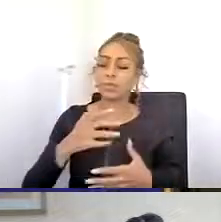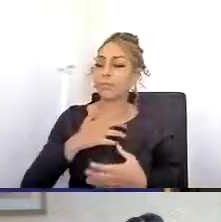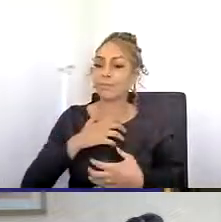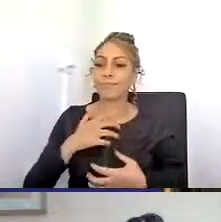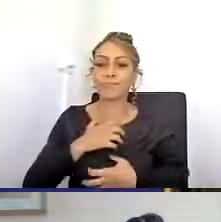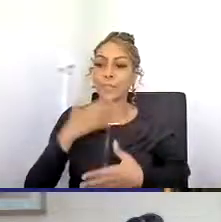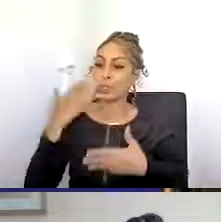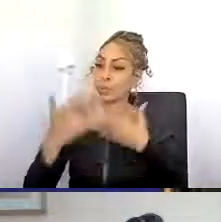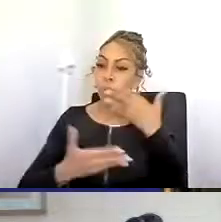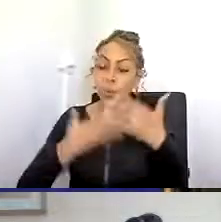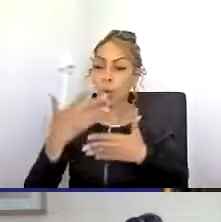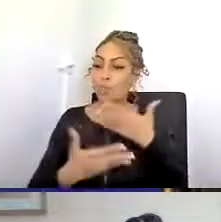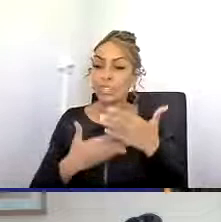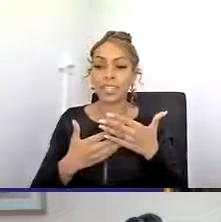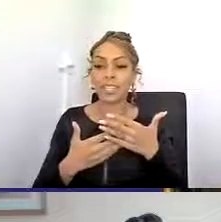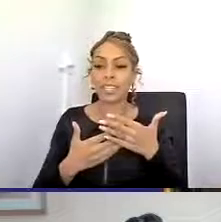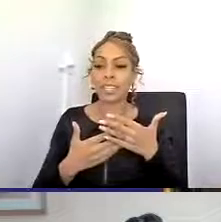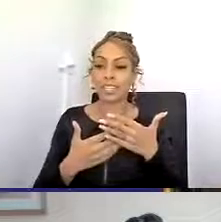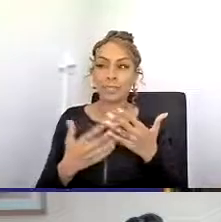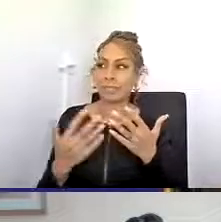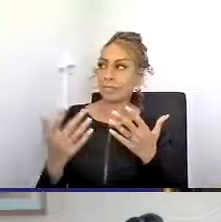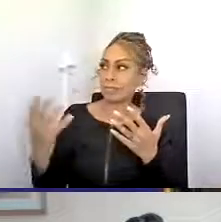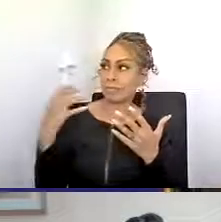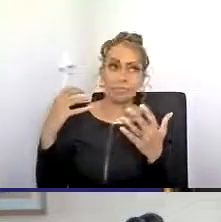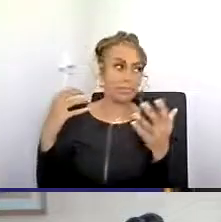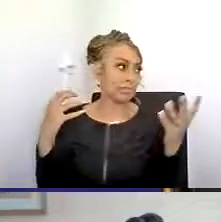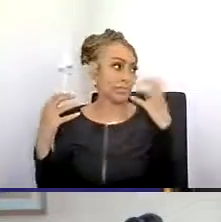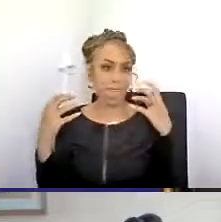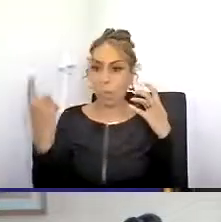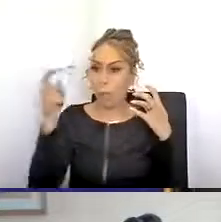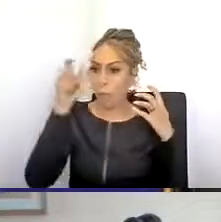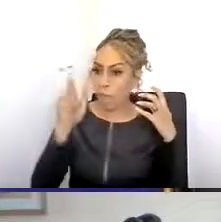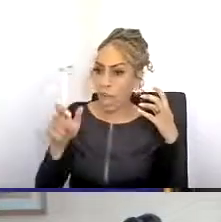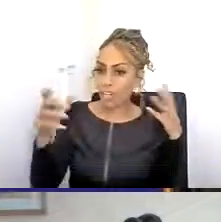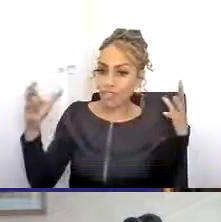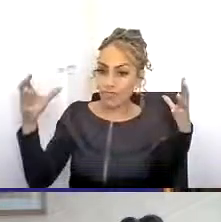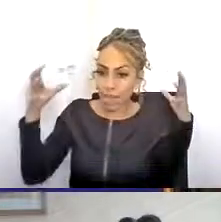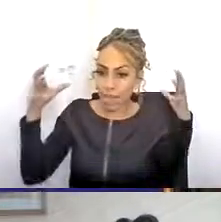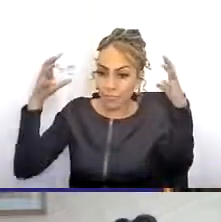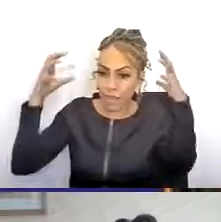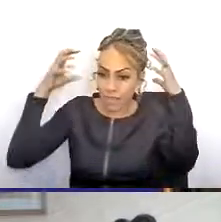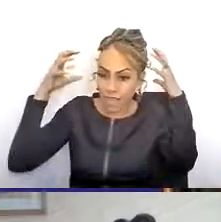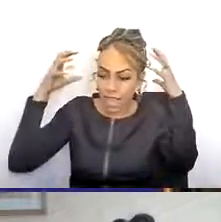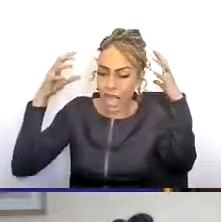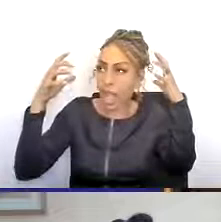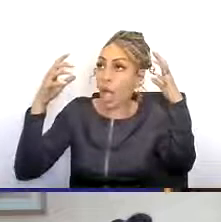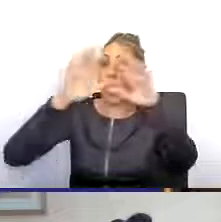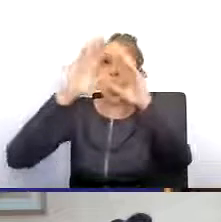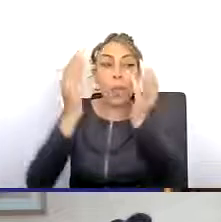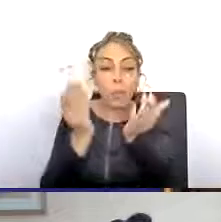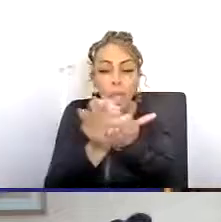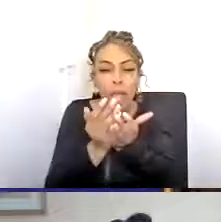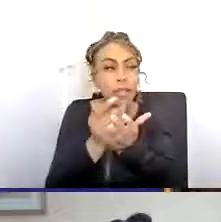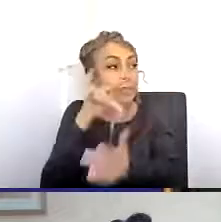heard. They were all ganging up against one person. As long as the world exists, one should attempt to record